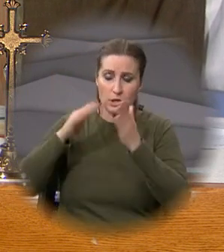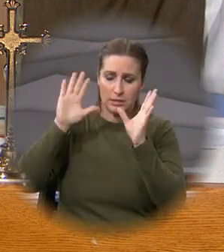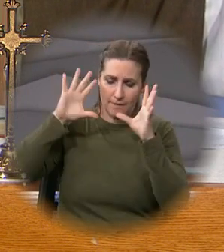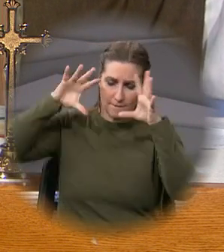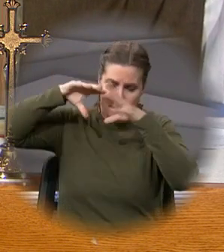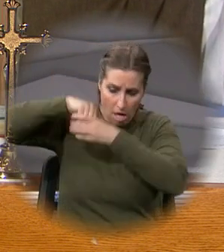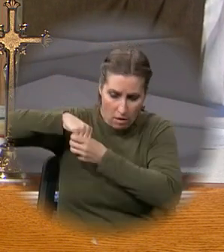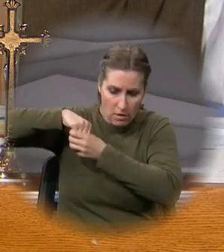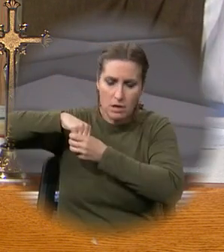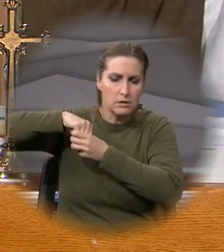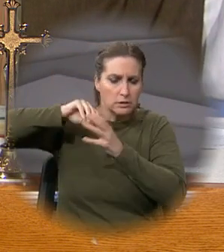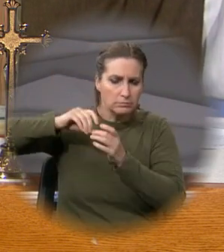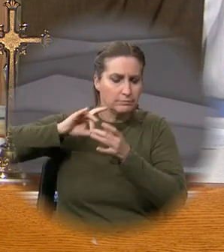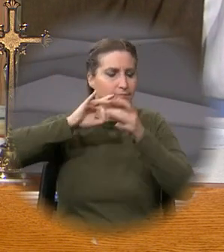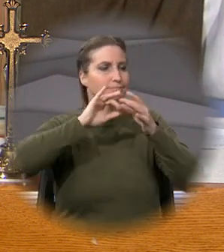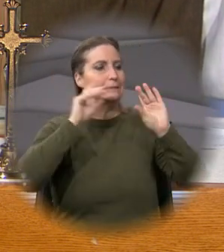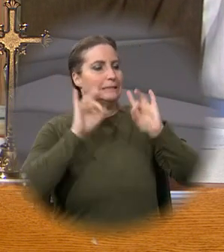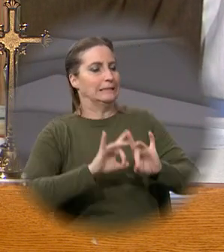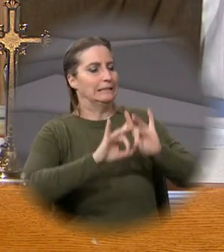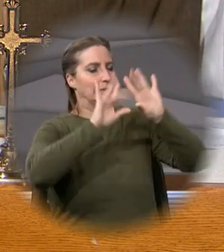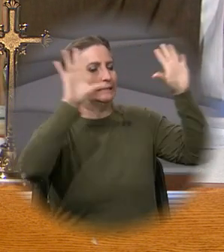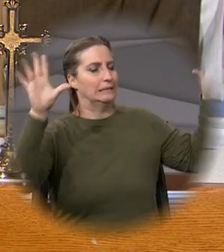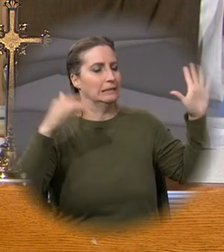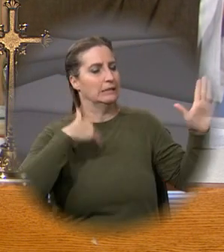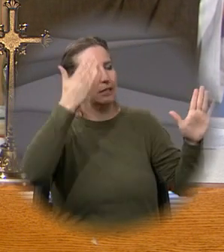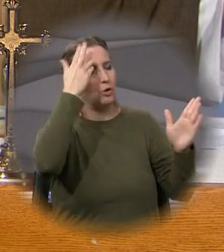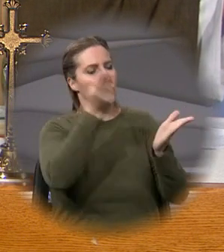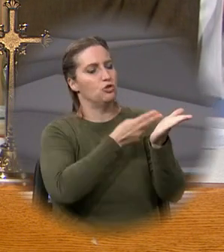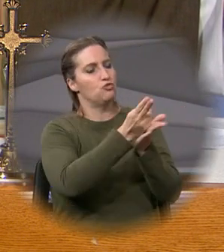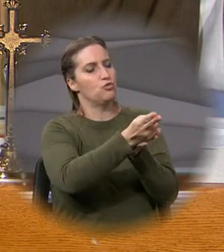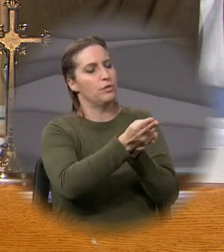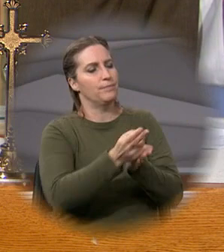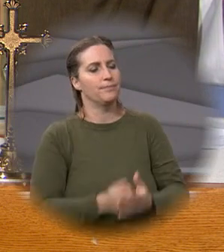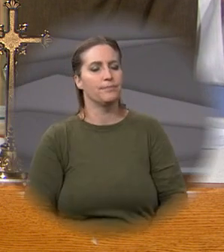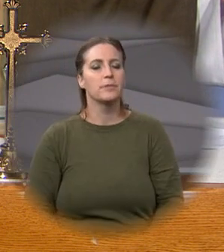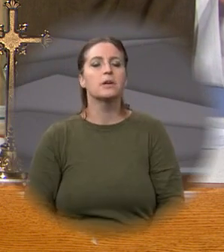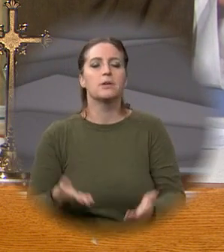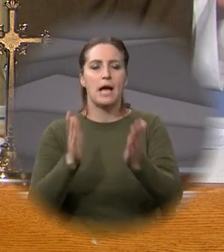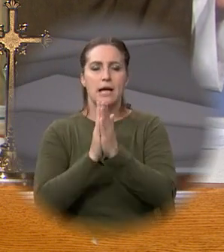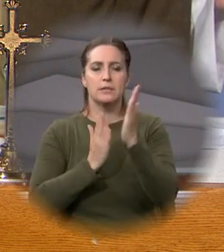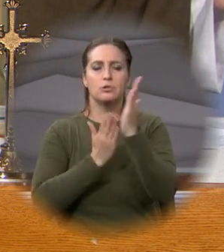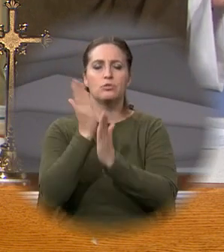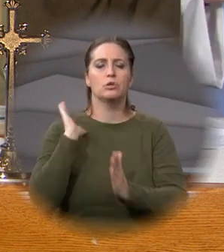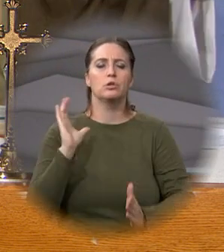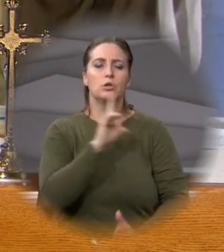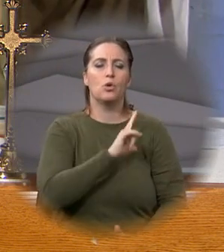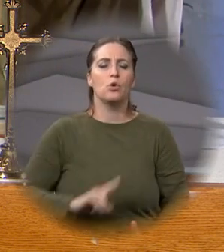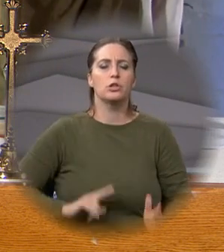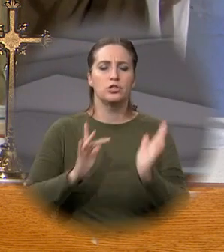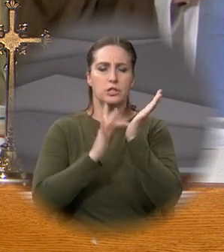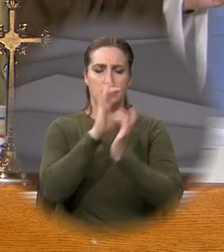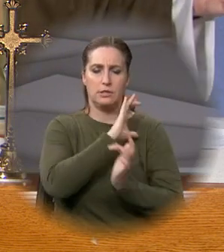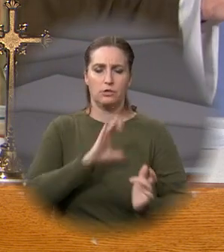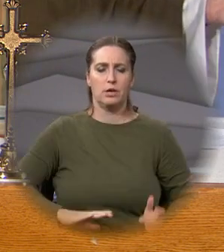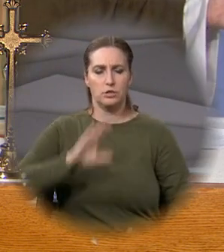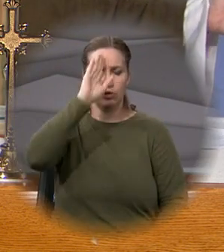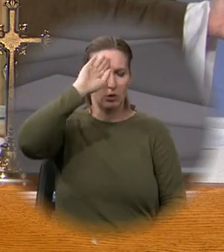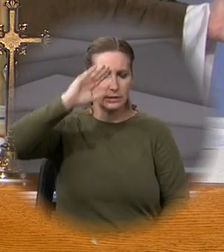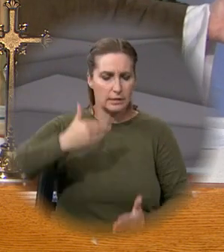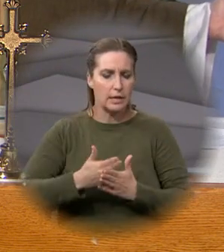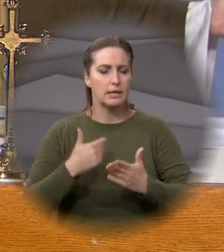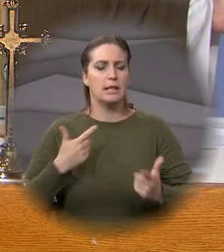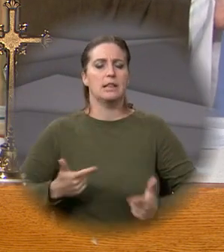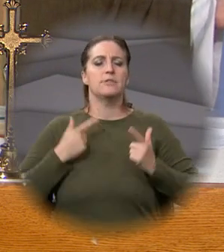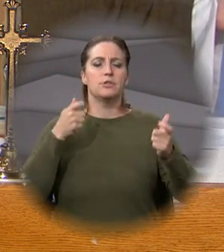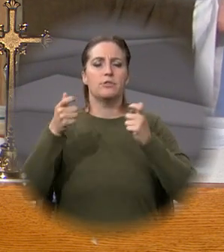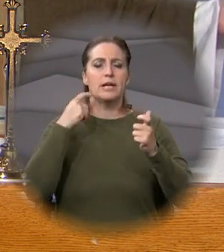error, but always be seen to stand in the bright light of truth. We ask this through our Lord Jesus Christ, your Son, who